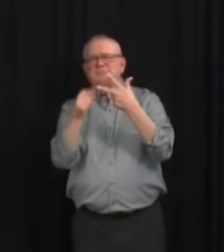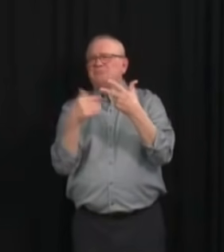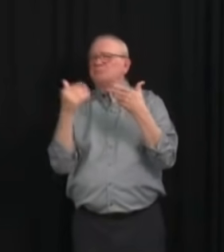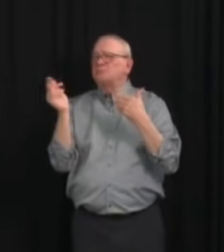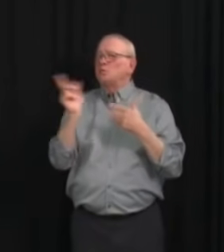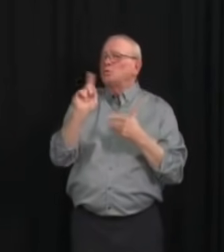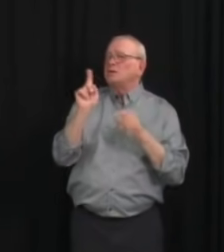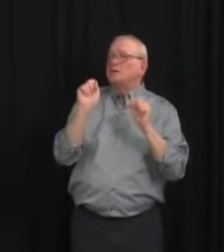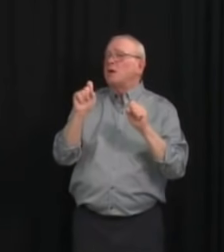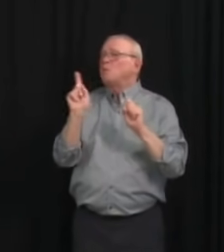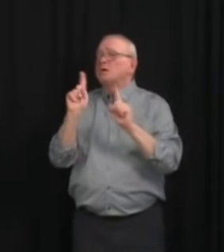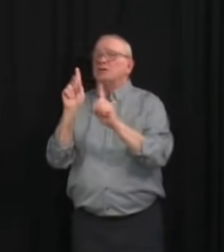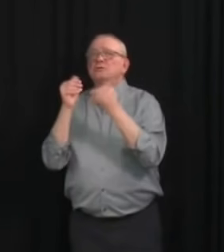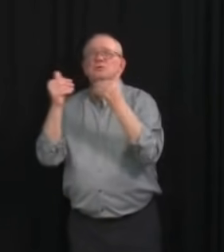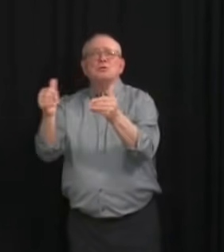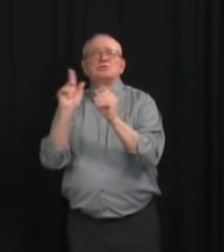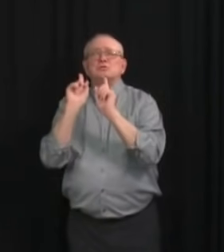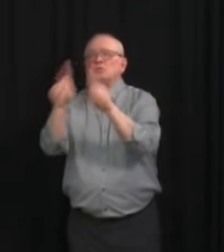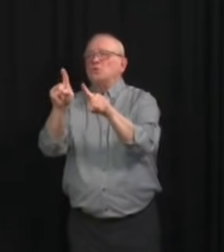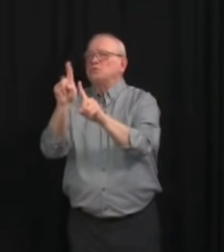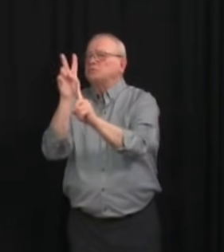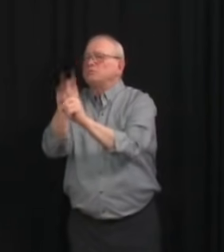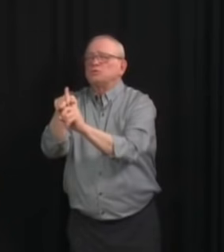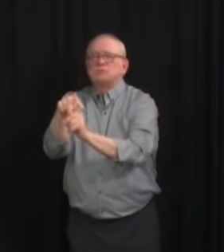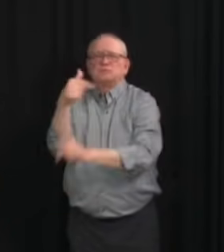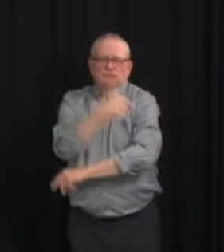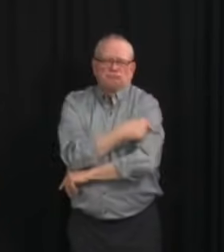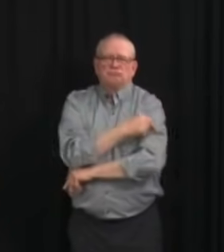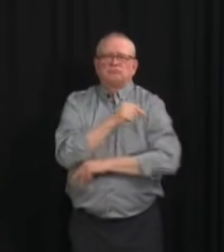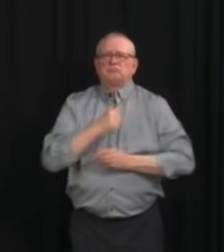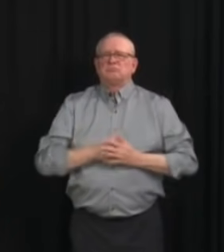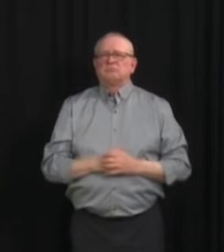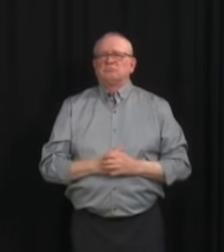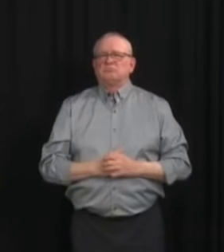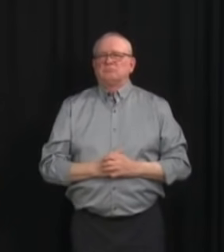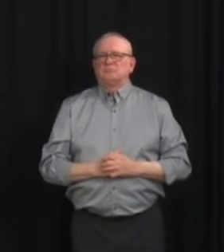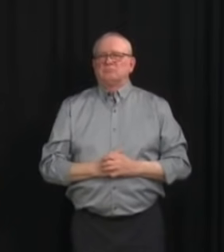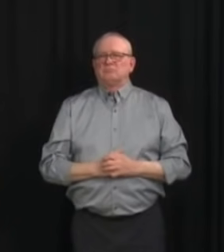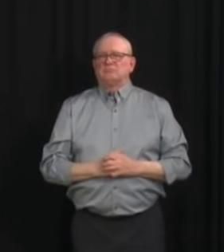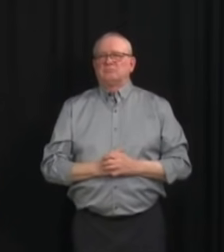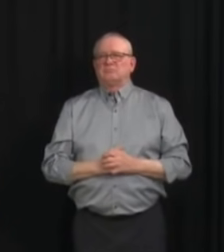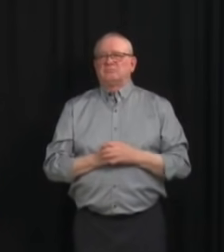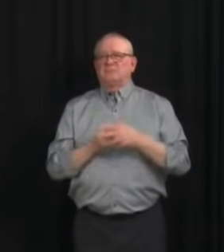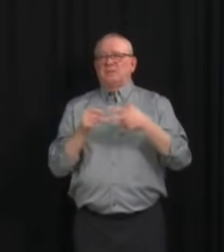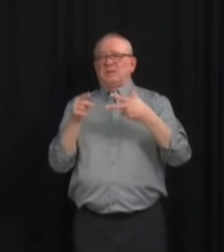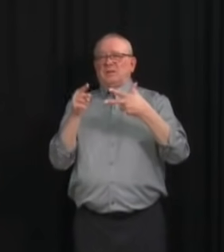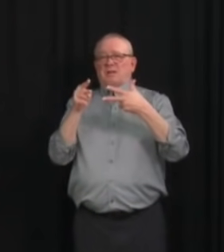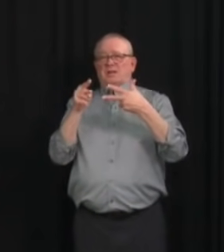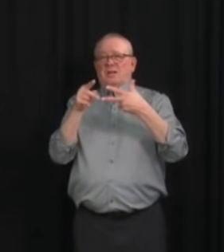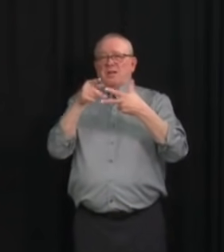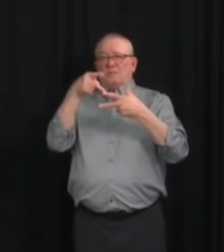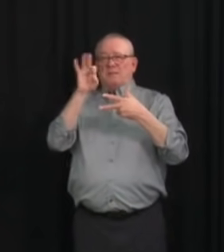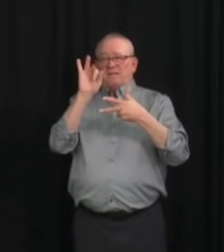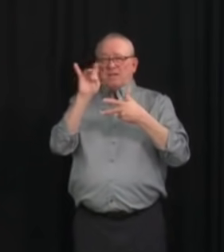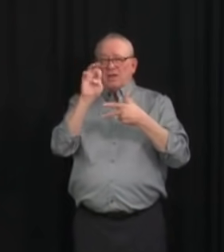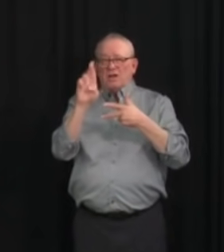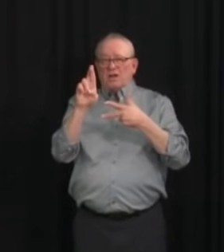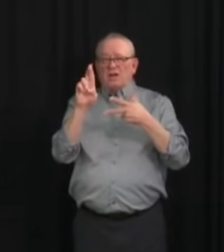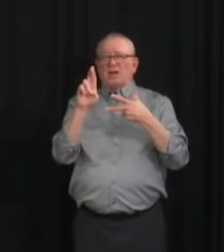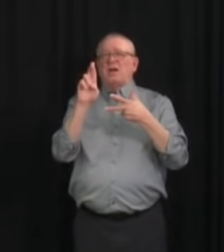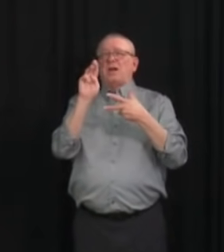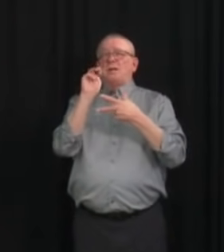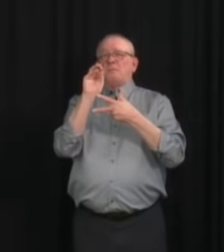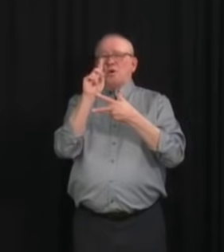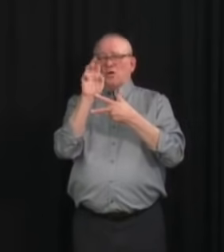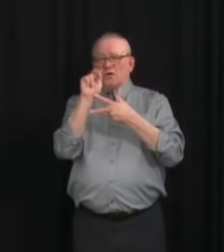making a distinction between Pfizer and Moderna vaccines, as both vaccines use the same technology and have performed identically